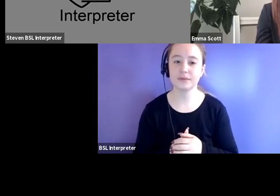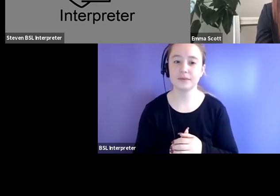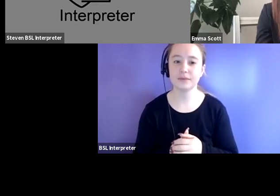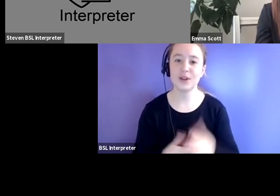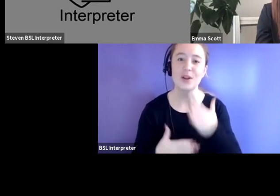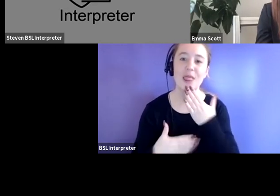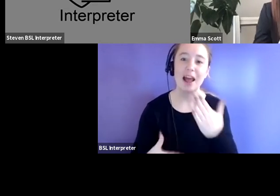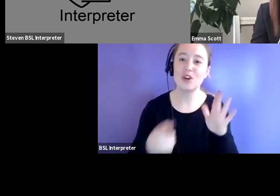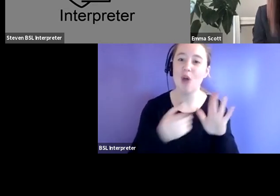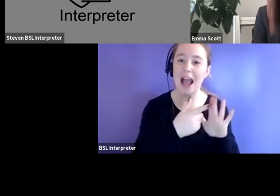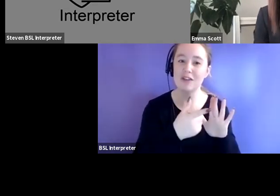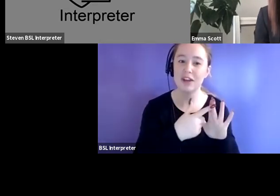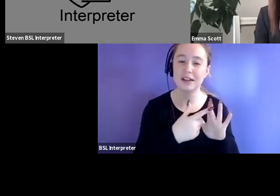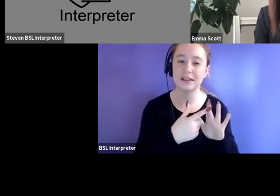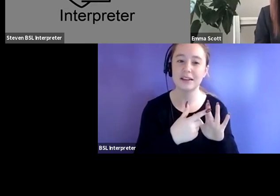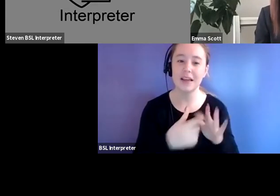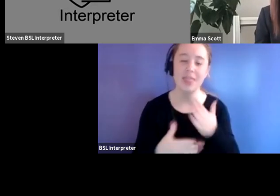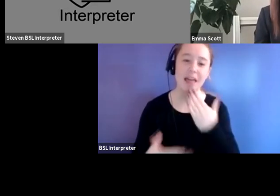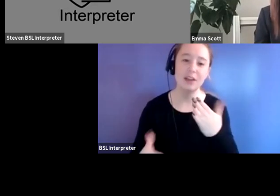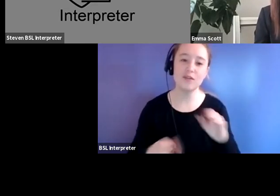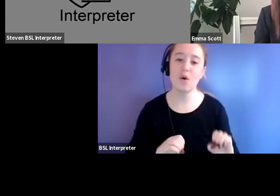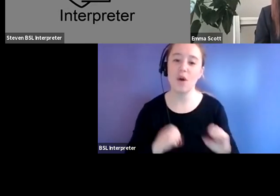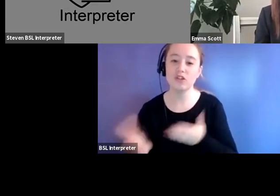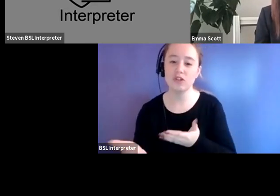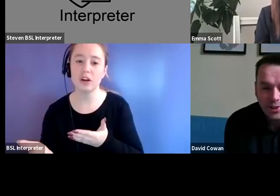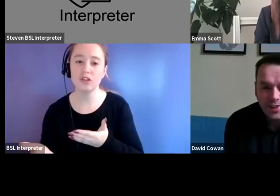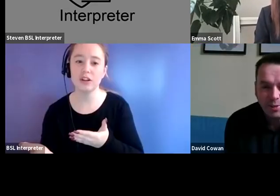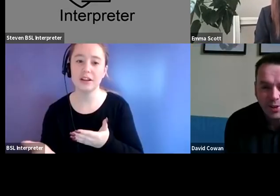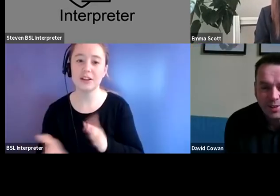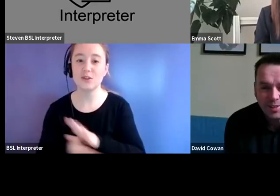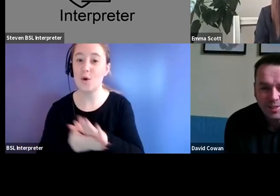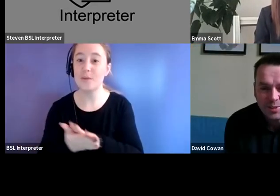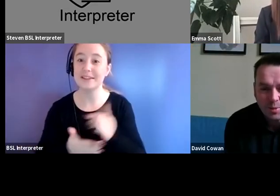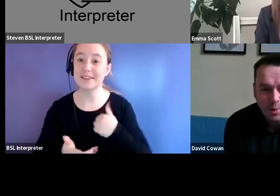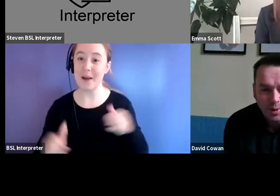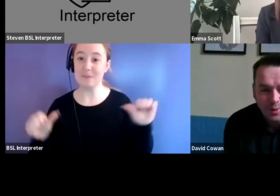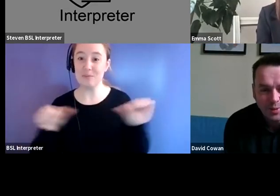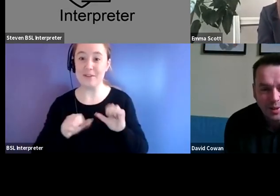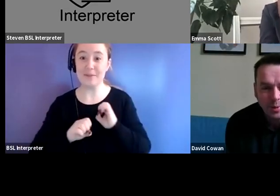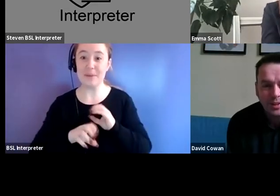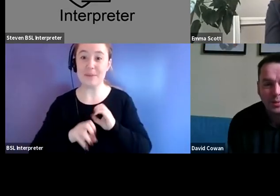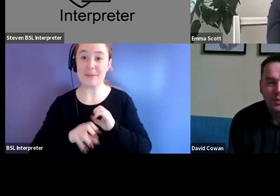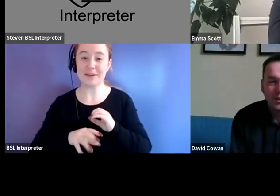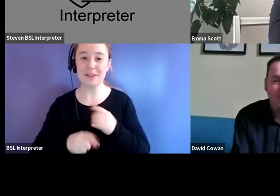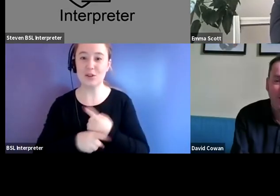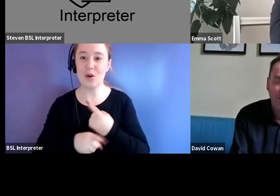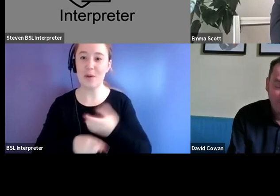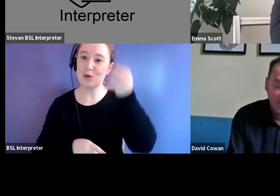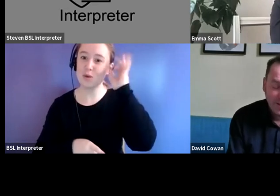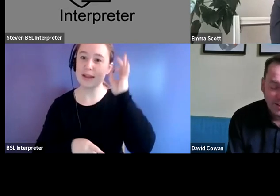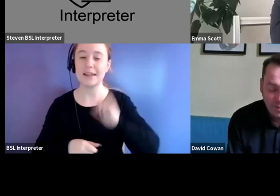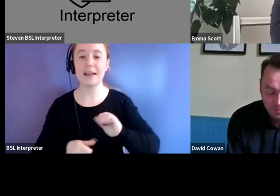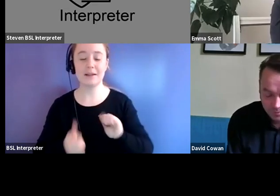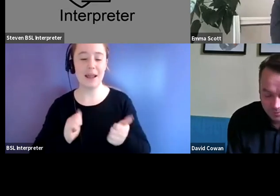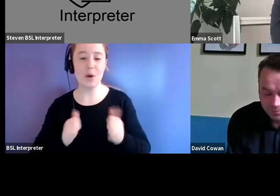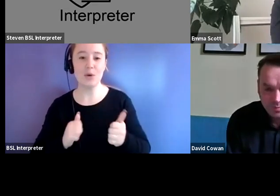Thanks, Irene, and thanks for that introduction, which means I don't have to say an awful lot of stuff about what 20-minute neighbourhood is, which is quite helpful.